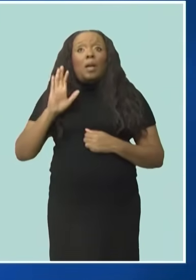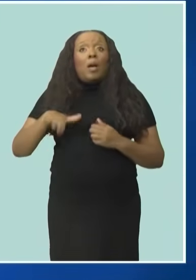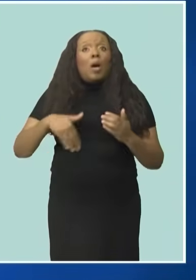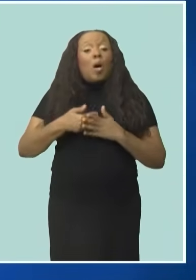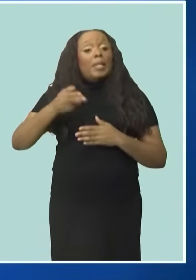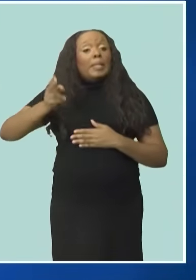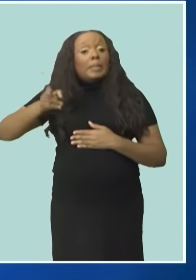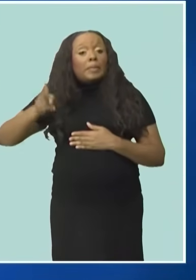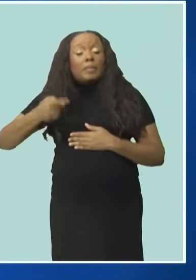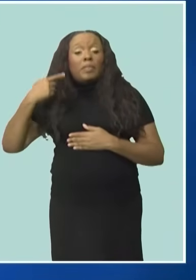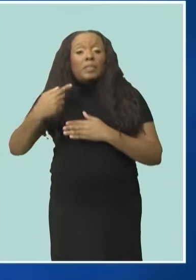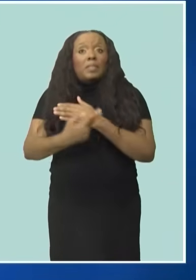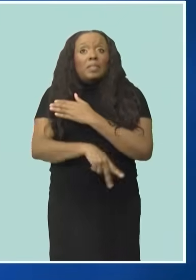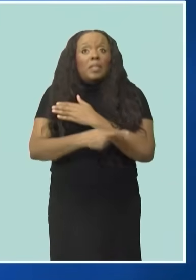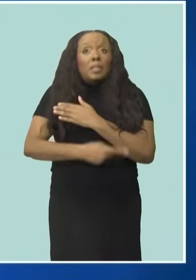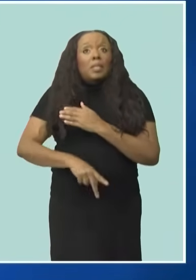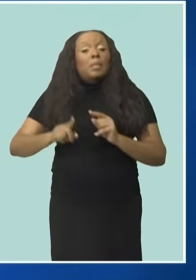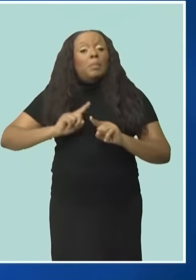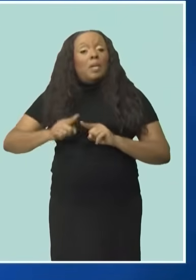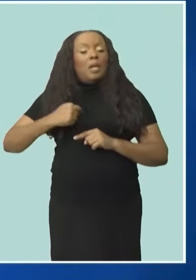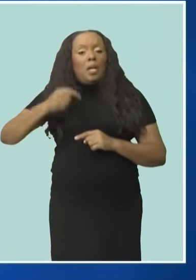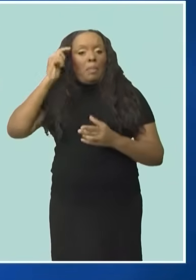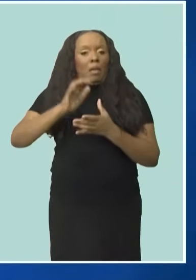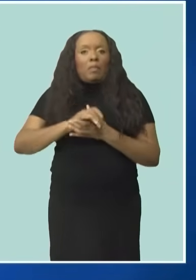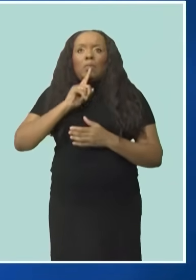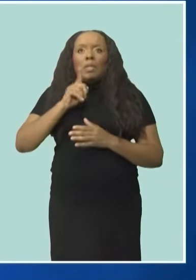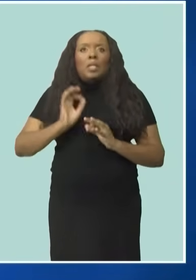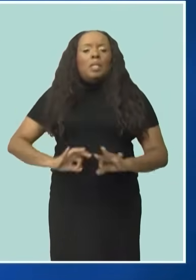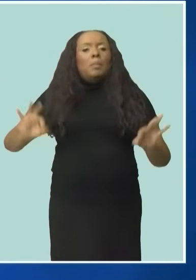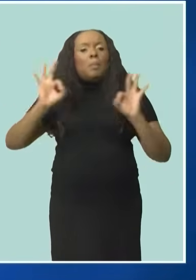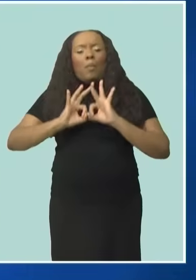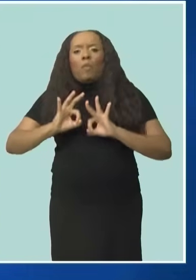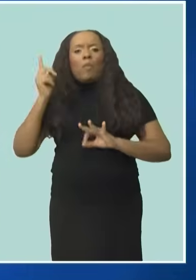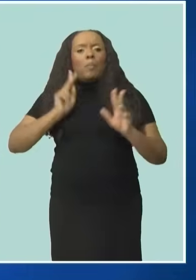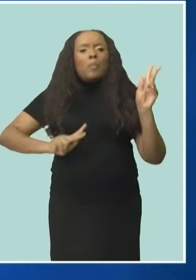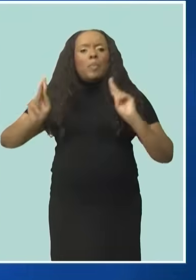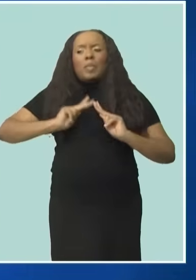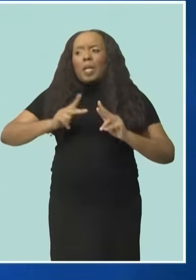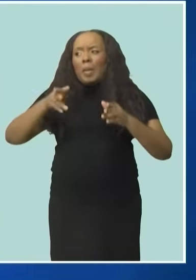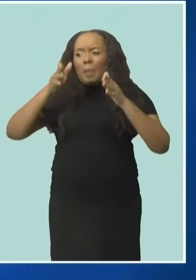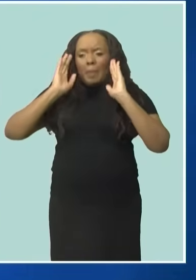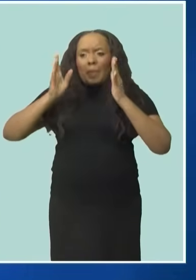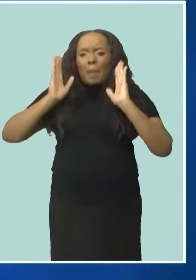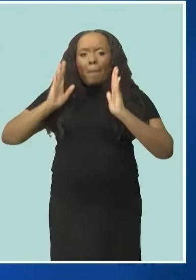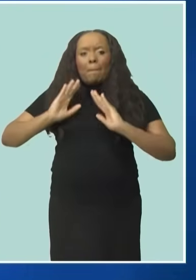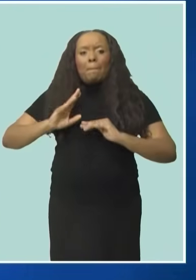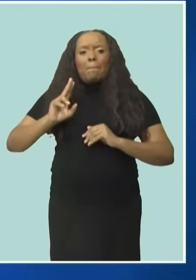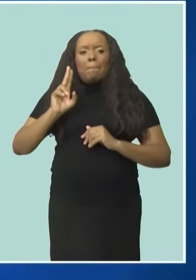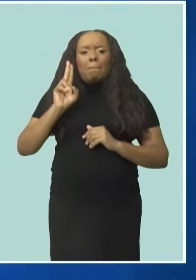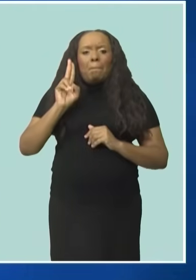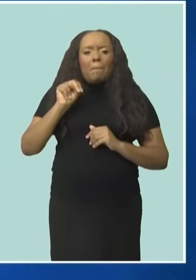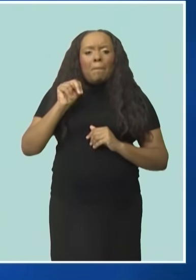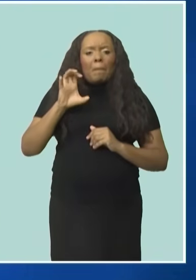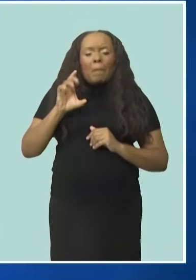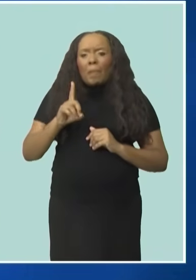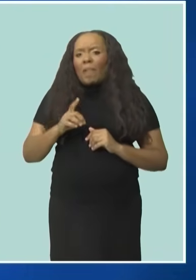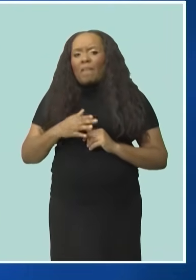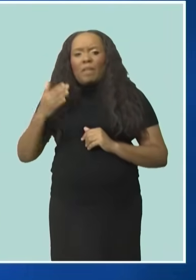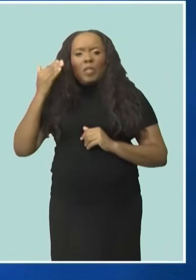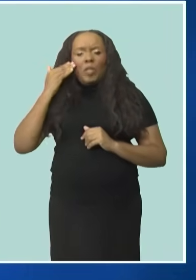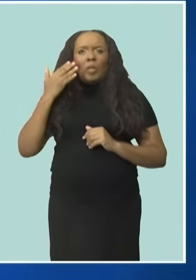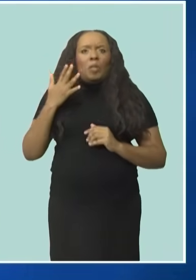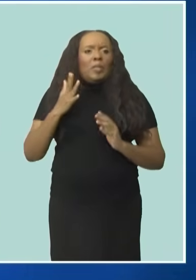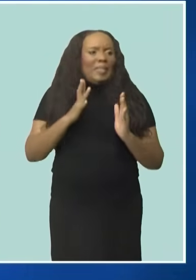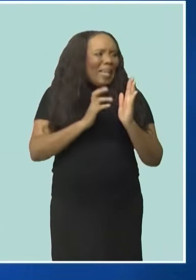Philip North and everything, but I thought it was prudent to bring the NCDs to the fore. And we just heard that the increase in the cancer and so on